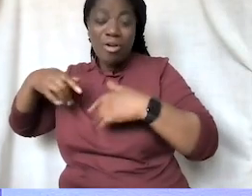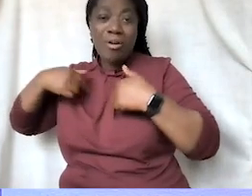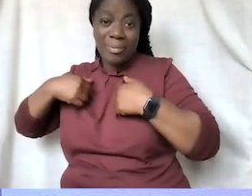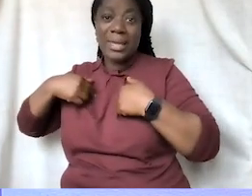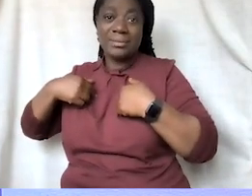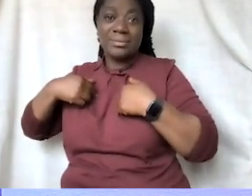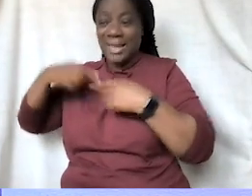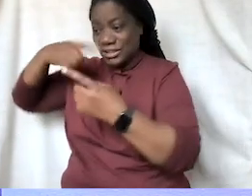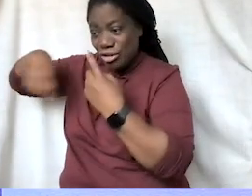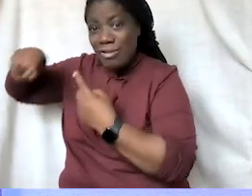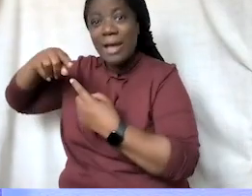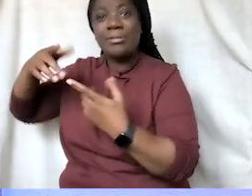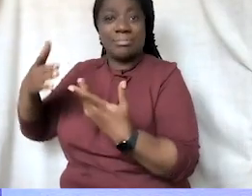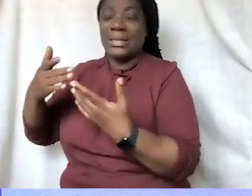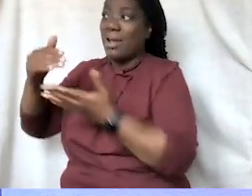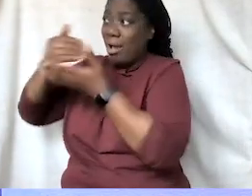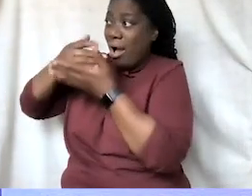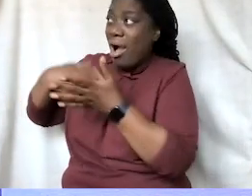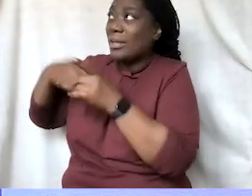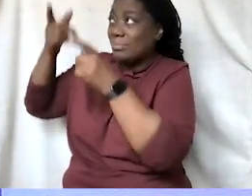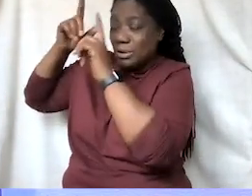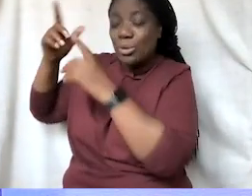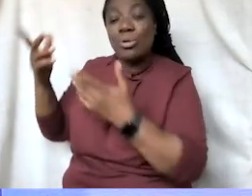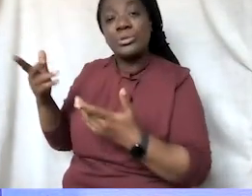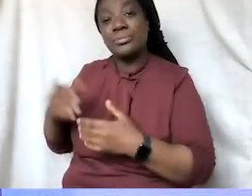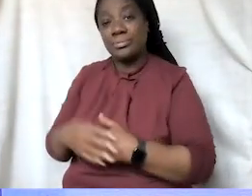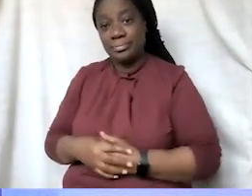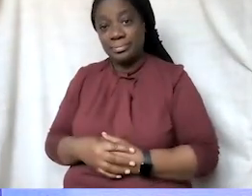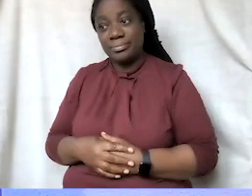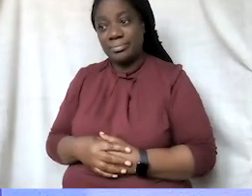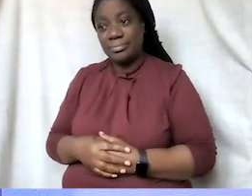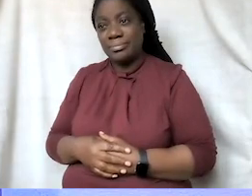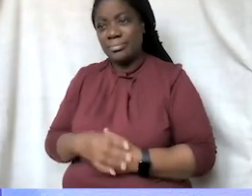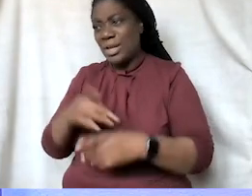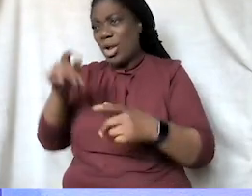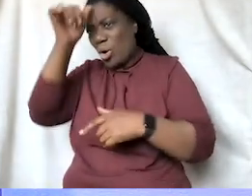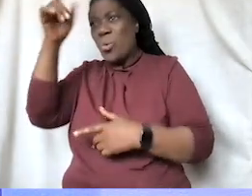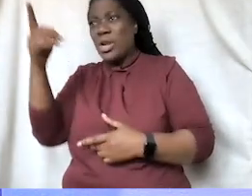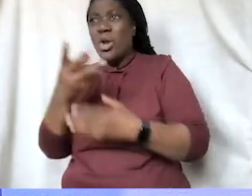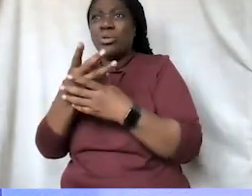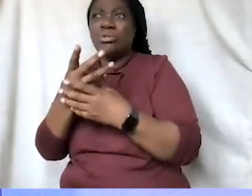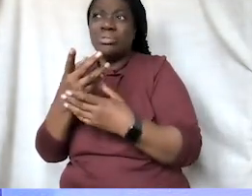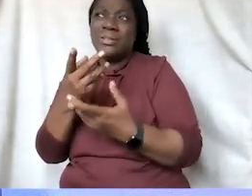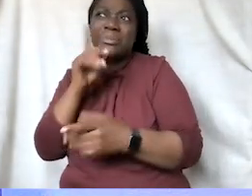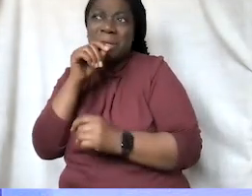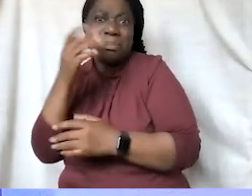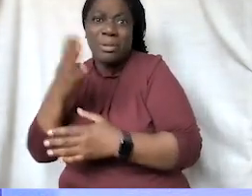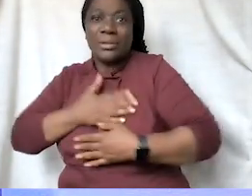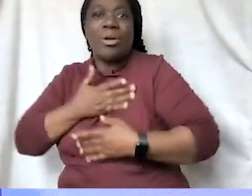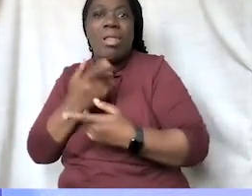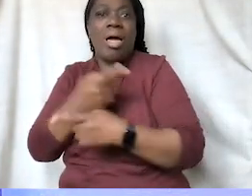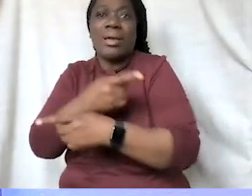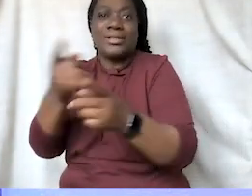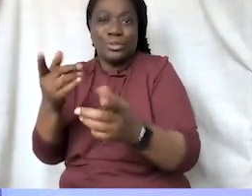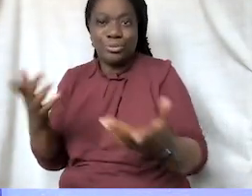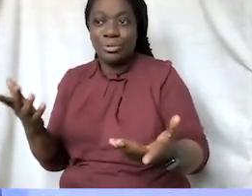there are people tonight who just do not like you. You haven't done them anything. You do not know